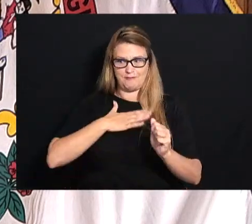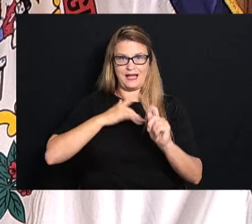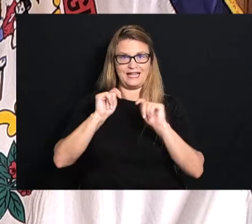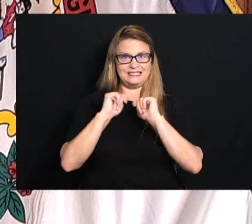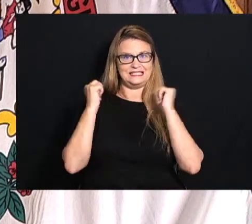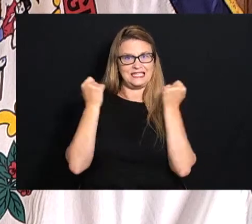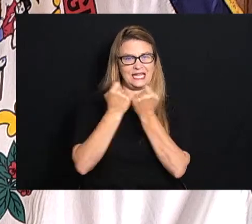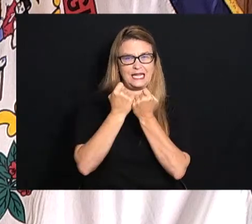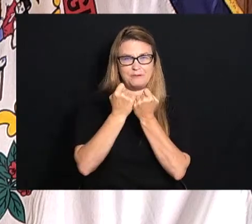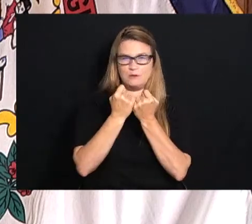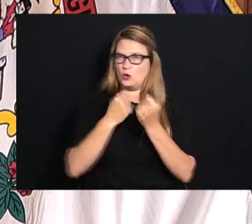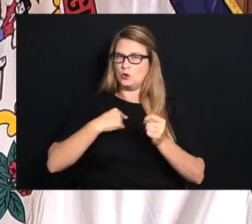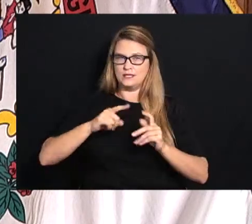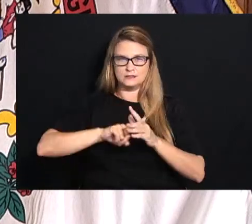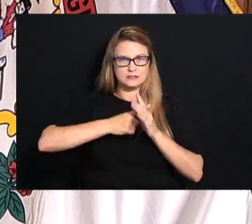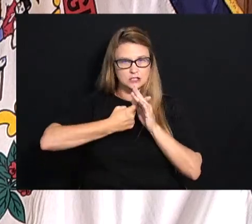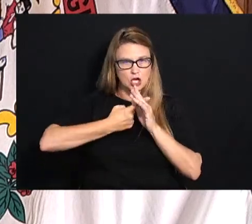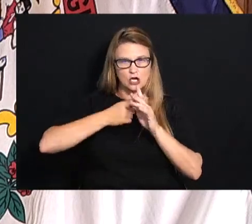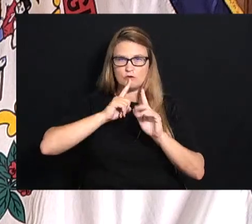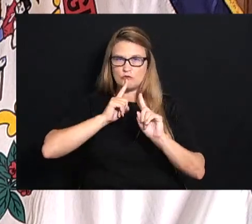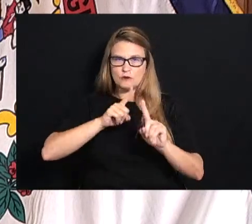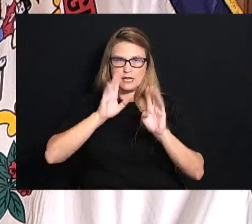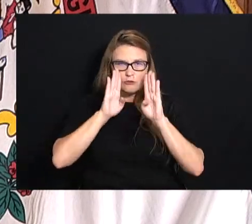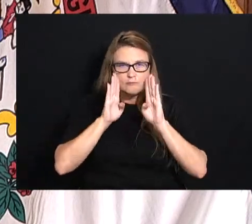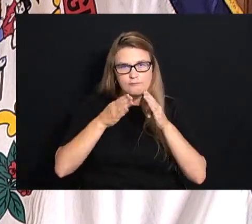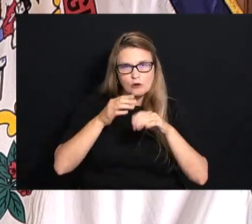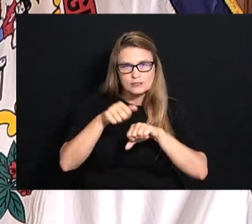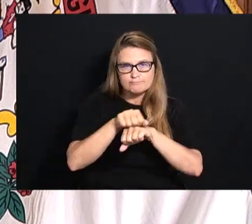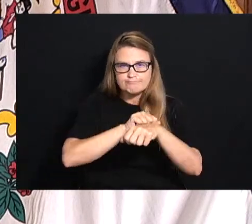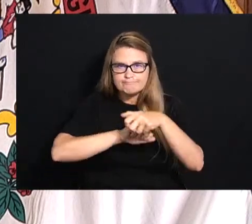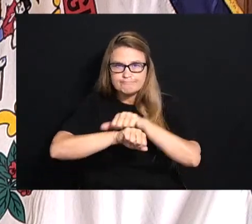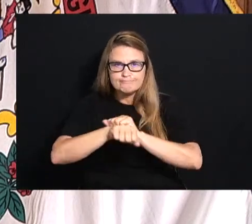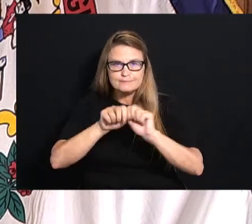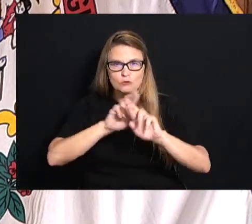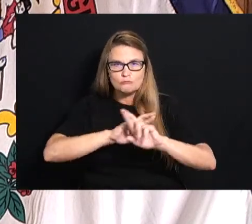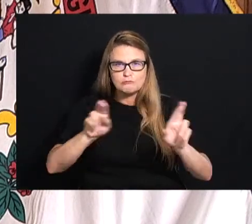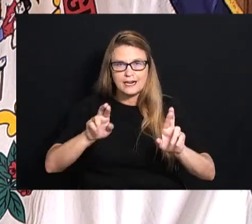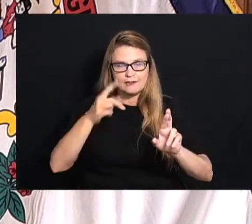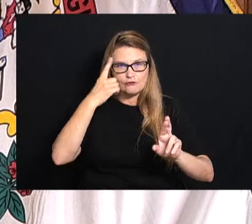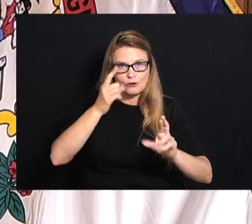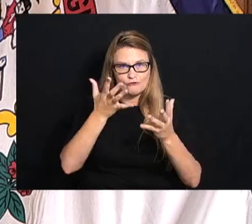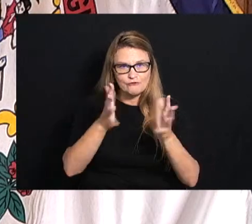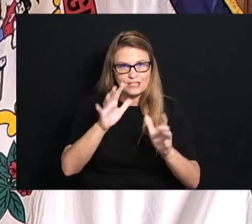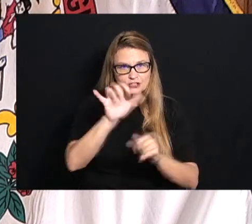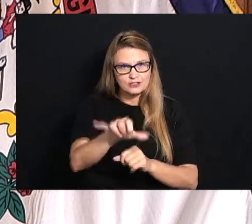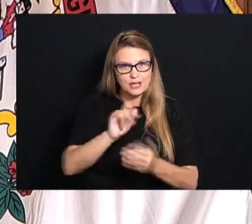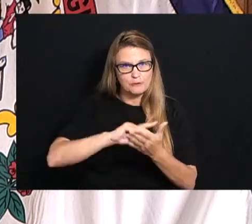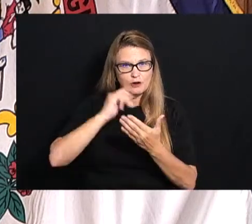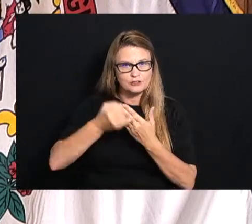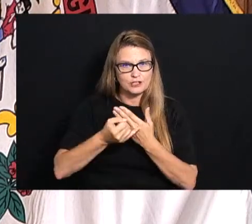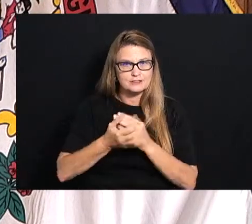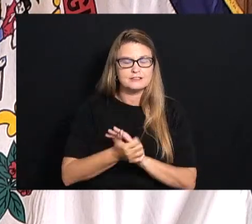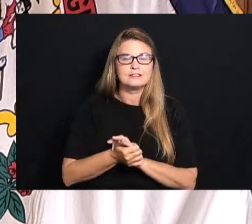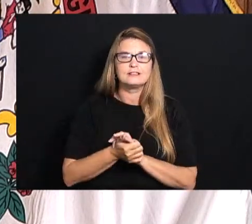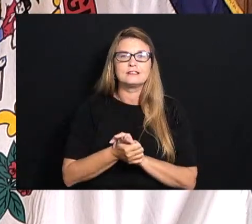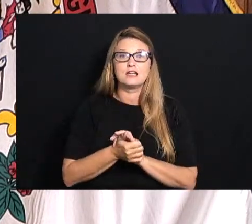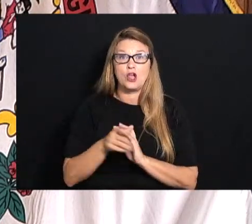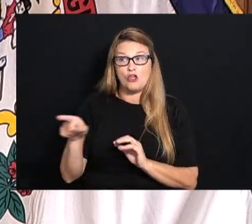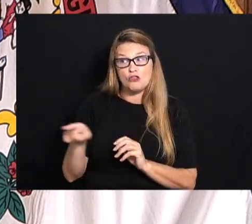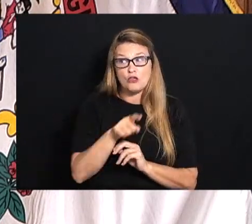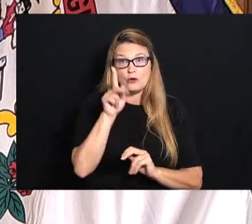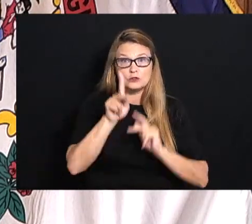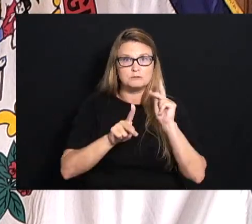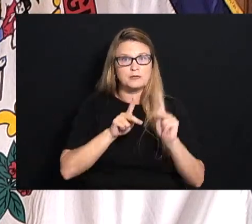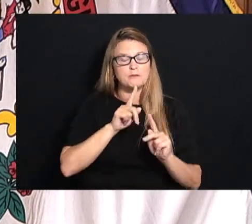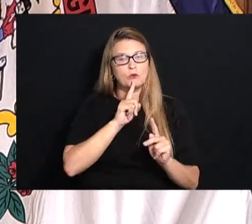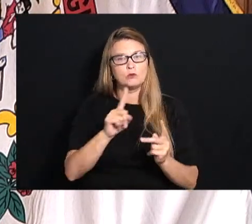thing really rocking. And we want to absolutely try everything in us to finish it. These people deserve it. They